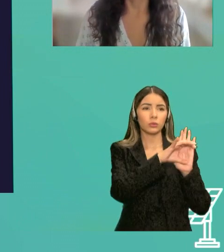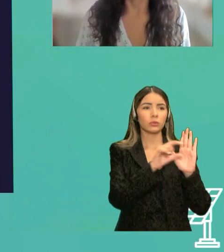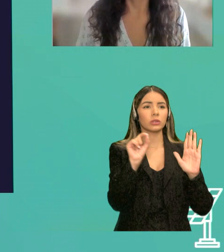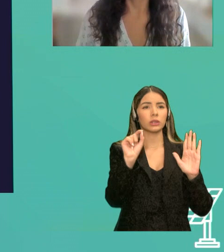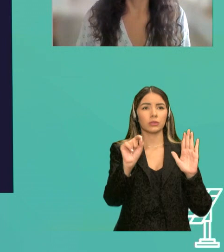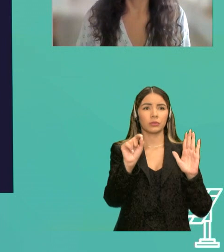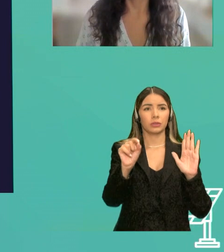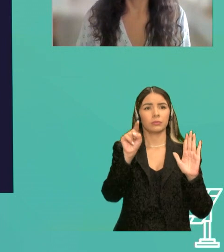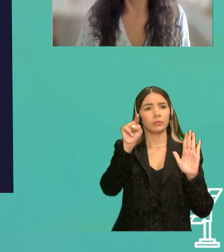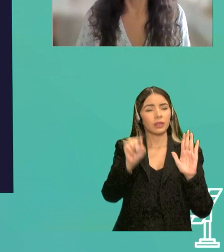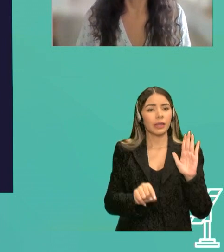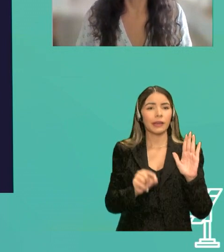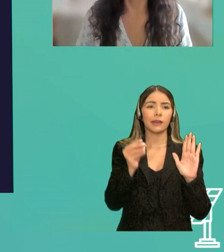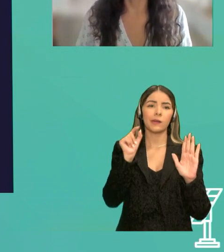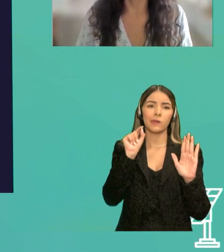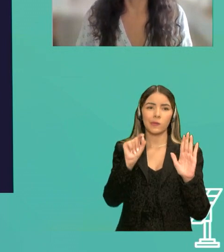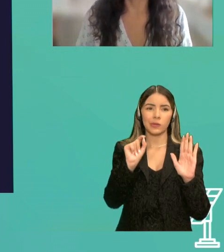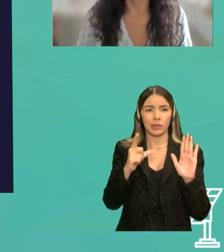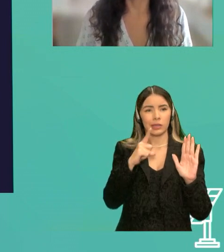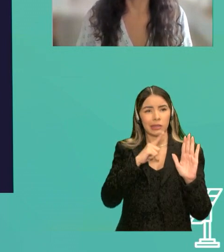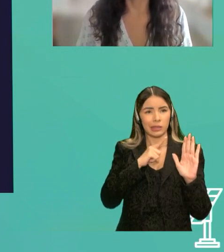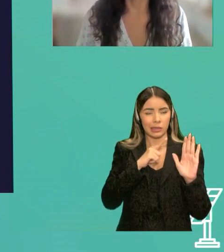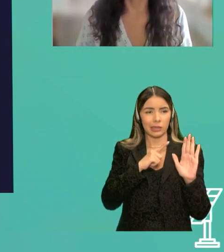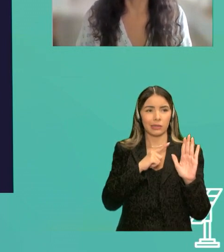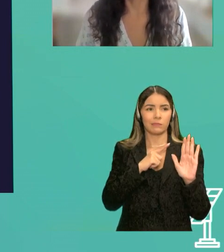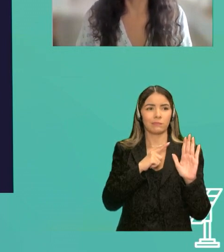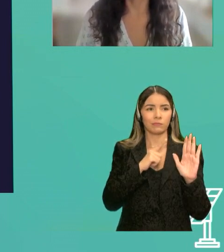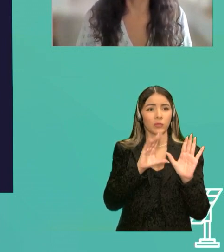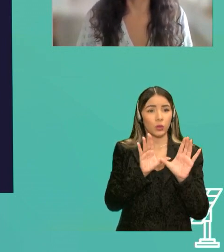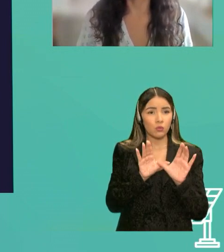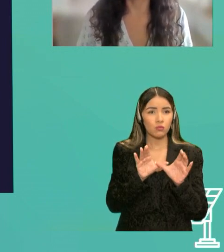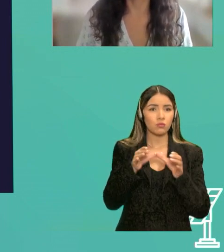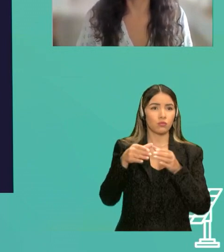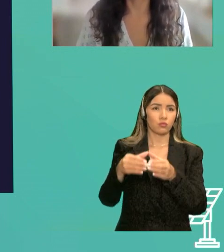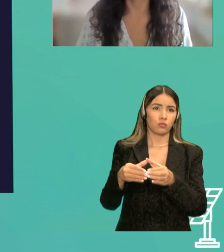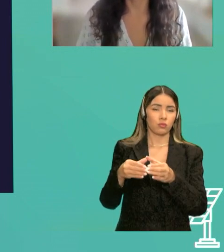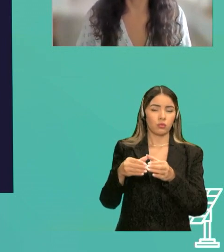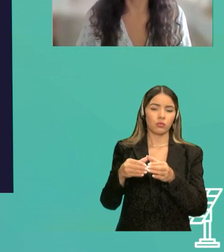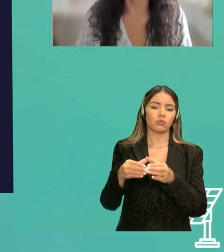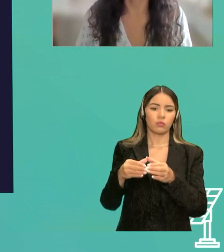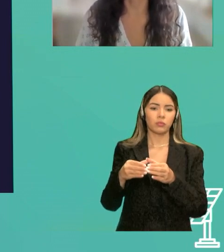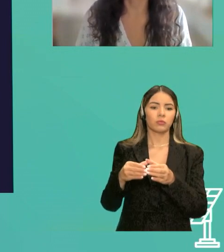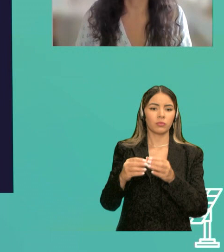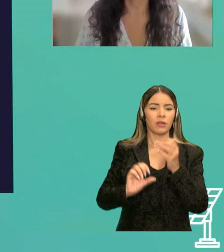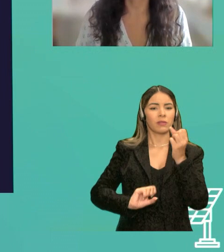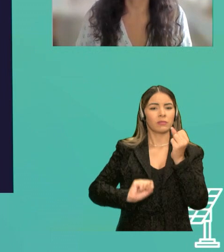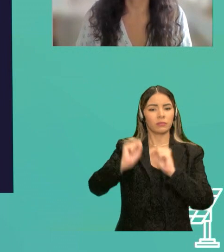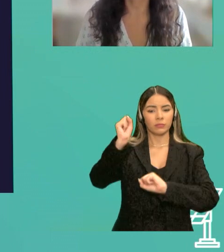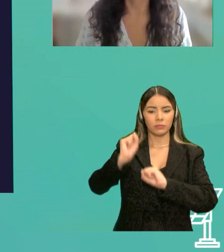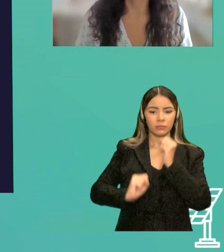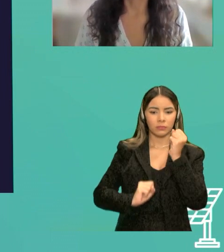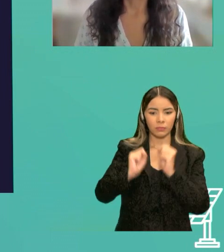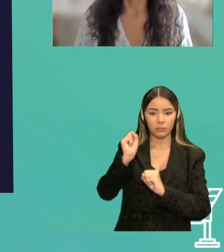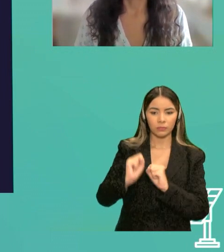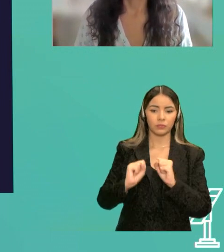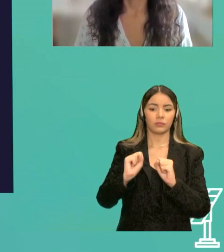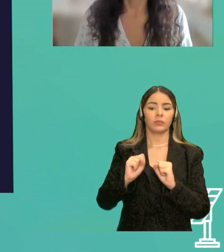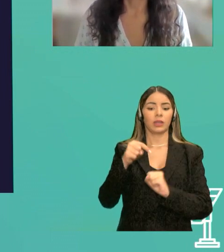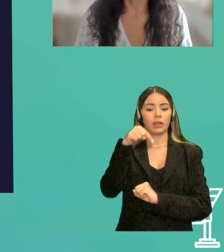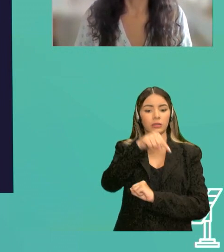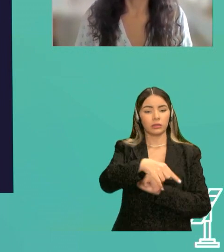those prefabricated, precast groups, and the plant concept